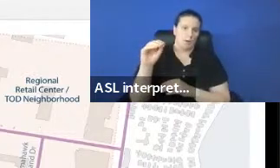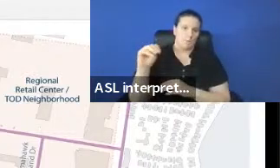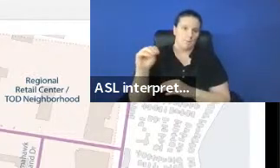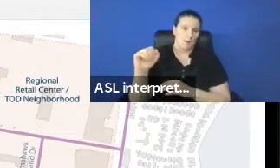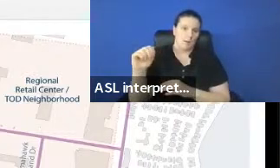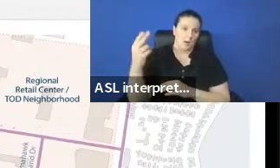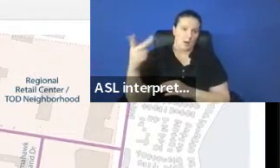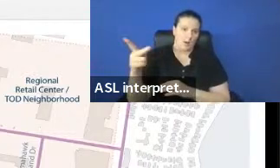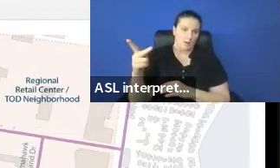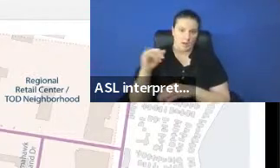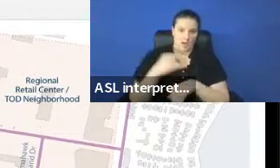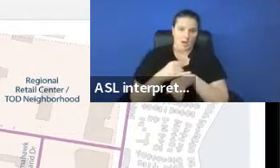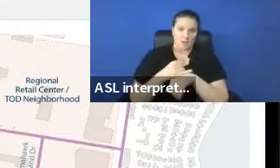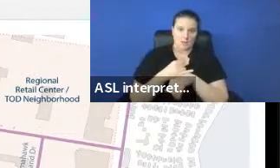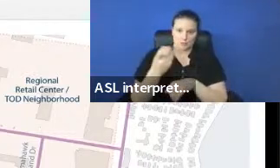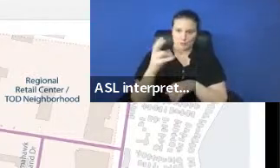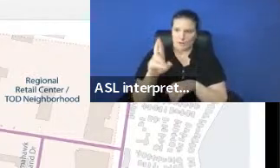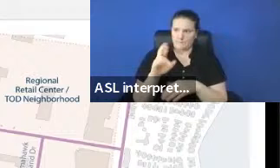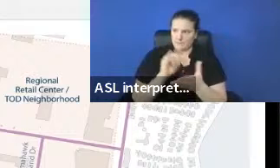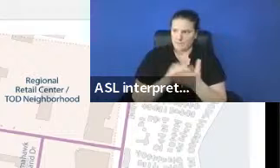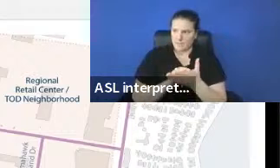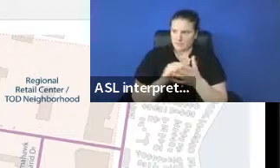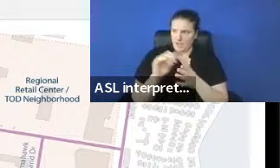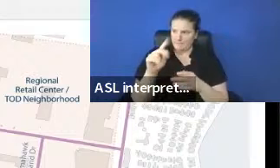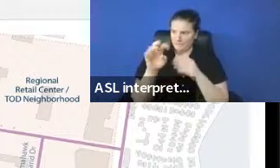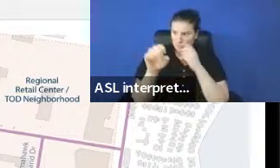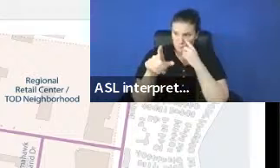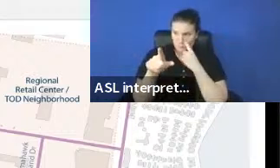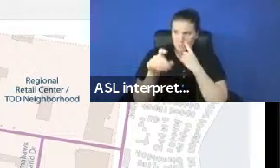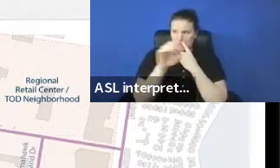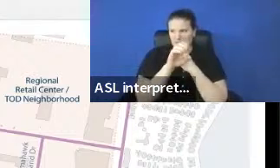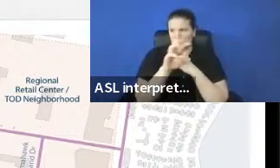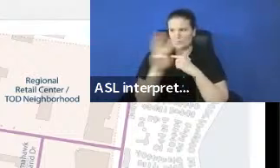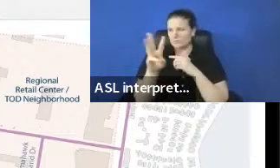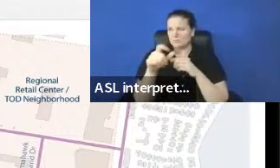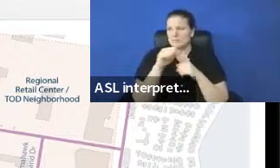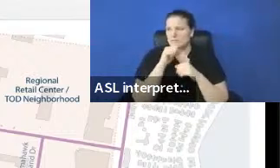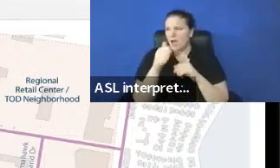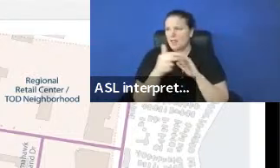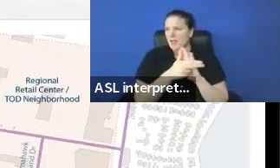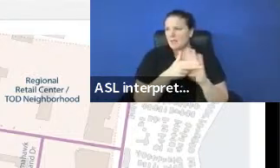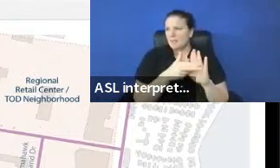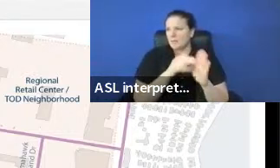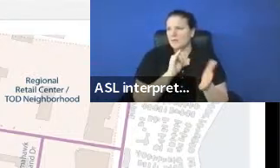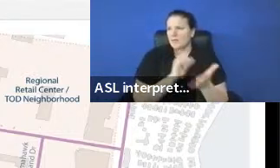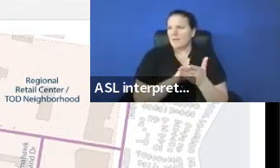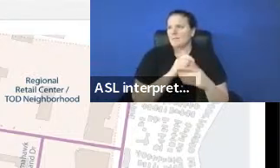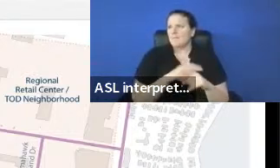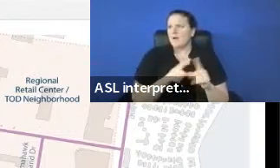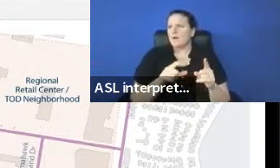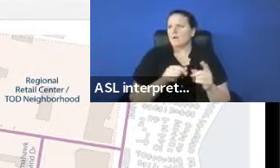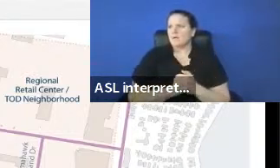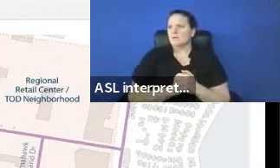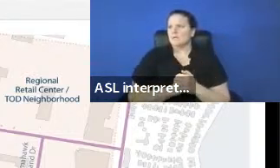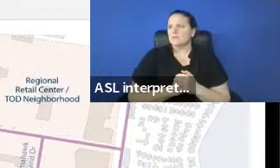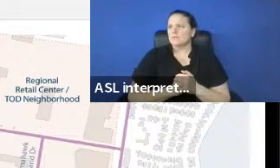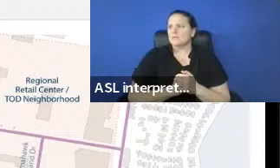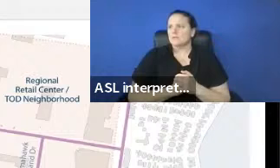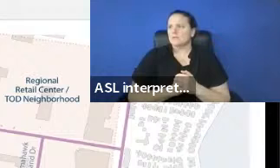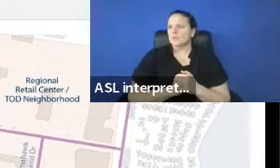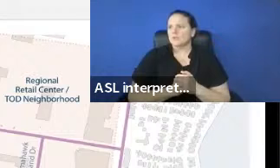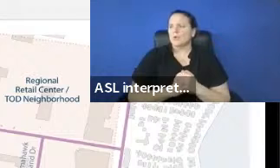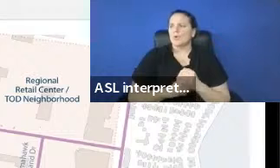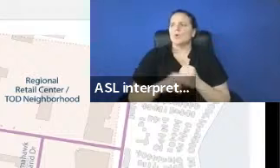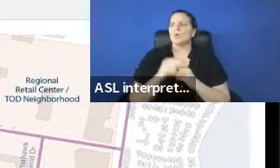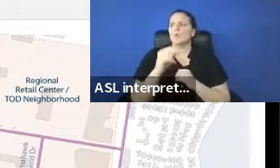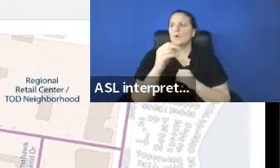Center Avenue, which is the east-west street. We don't have it labeled there, but that would be the one that, or sorry, not east-west, but the north-south street,